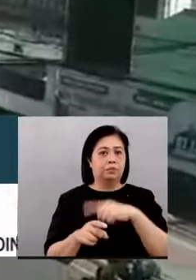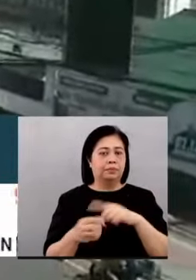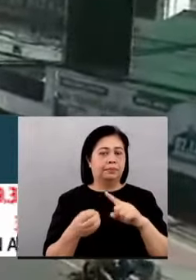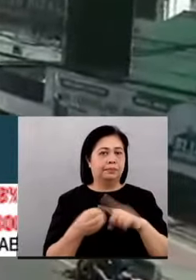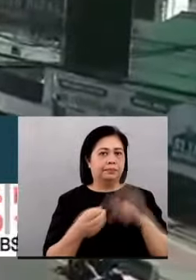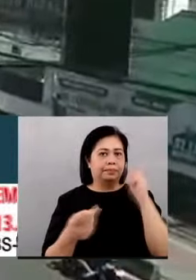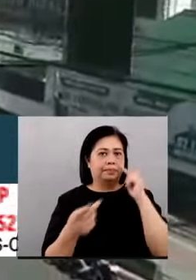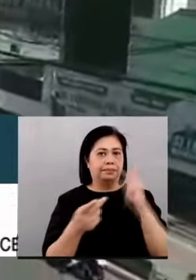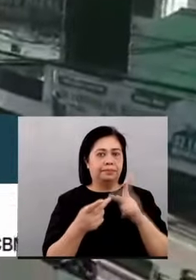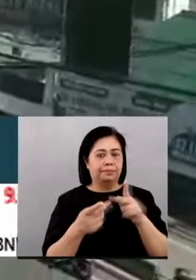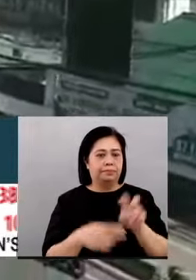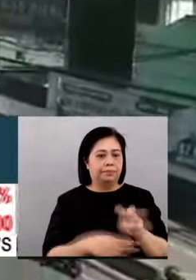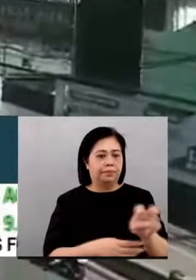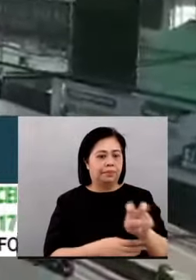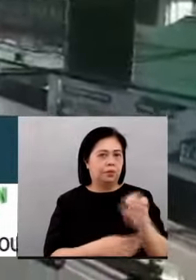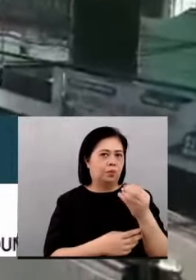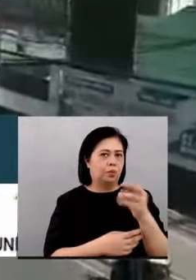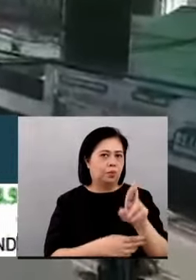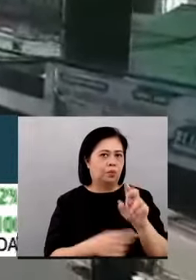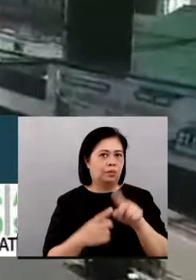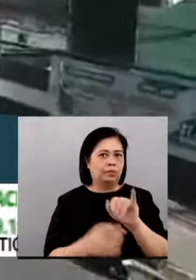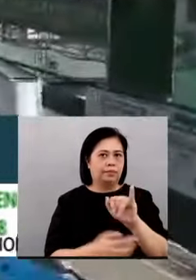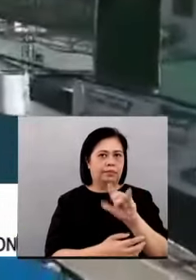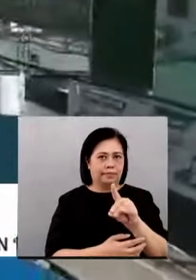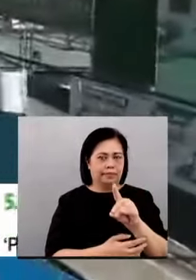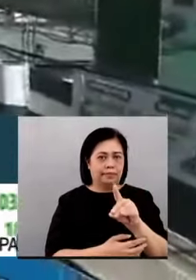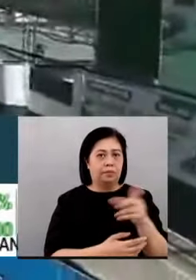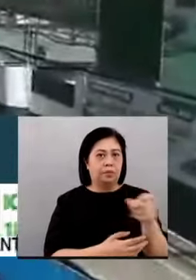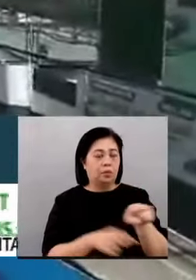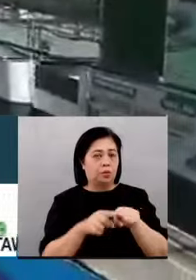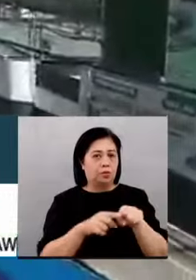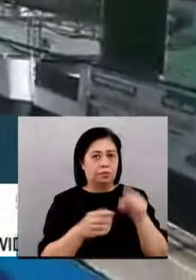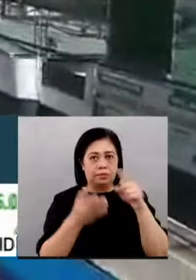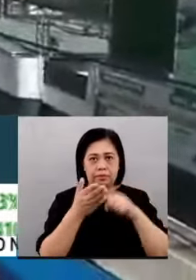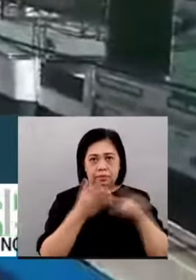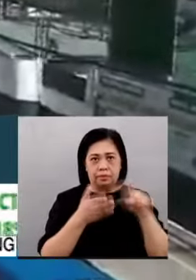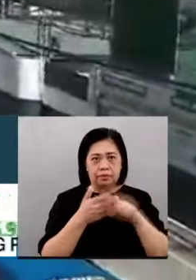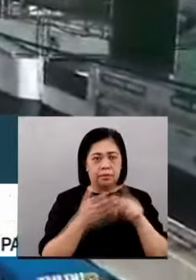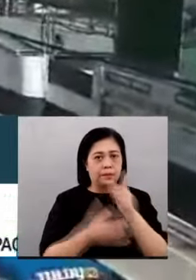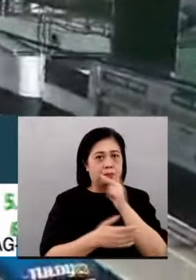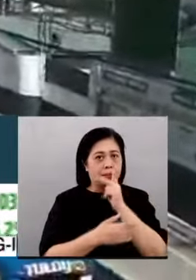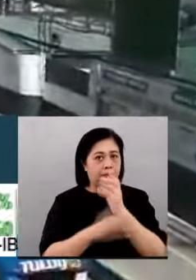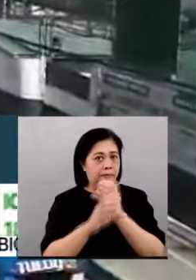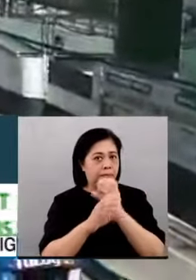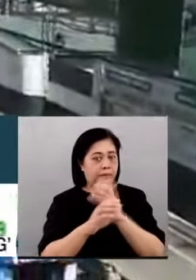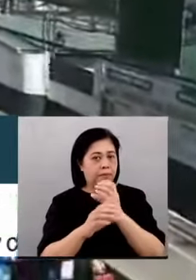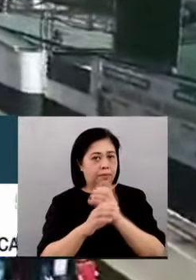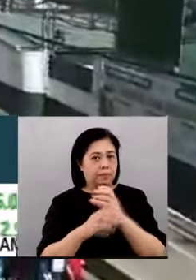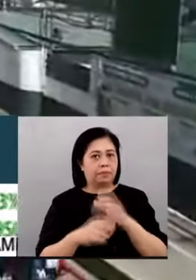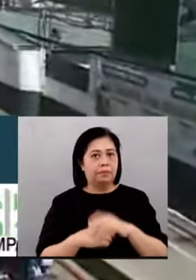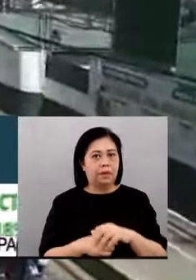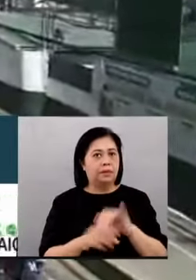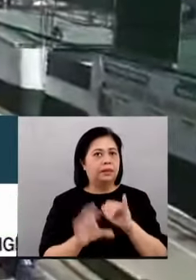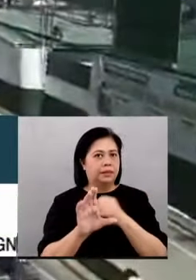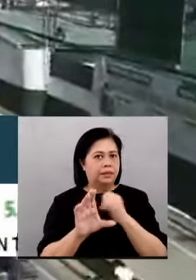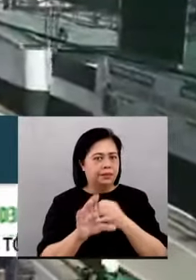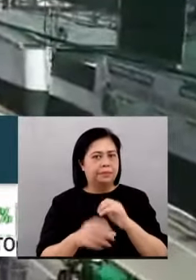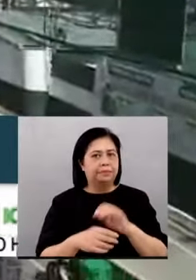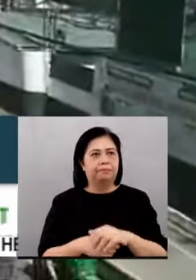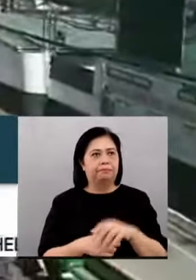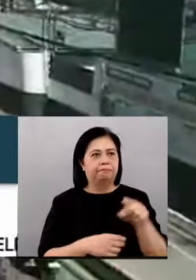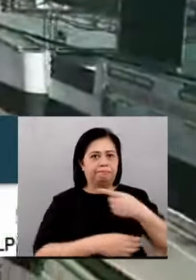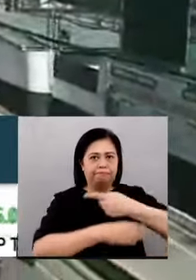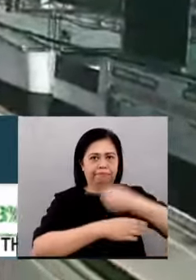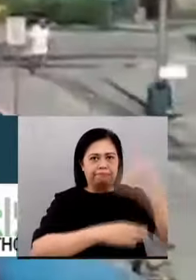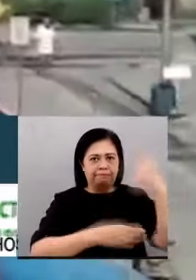travel or simply their IDs. They also check those of private vehicles and GTs. This checkpoint is still